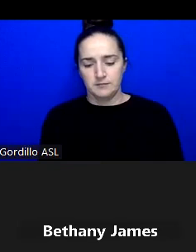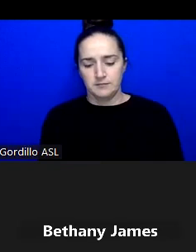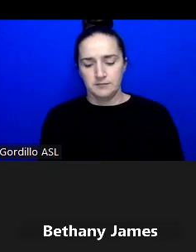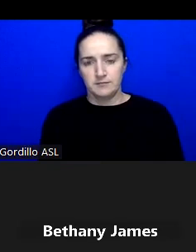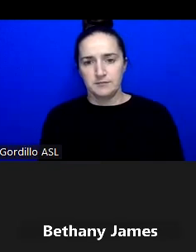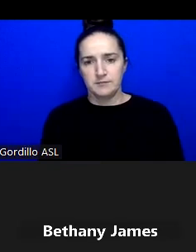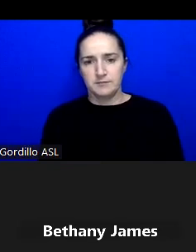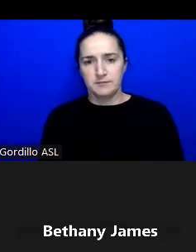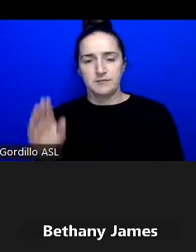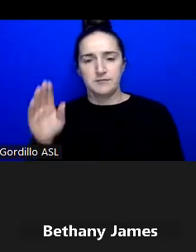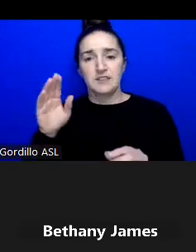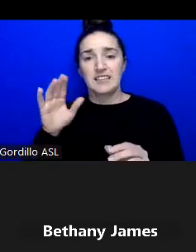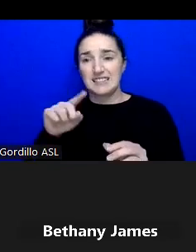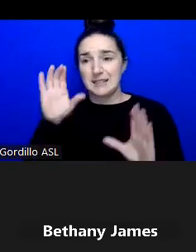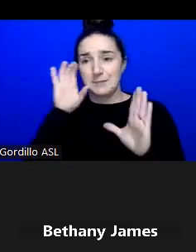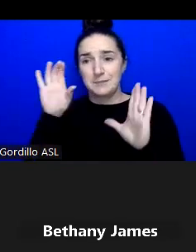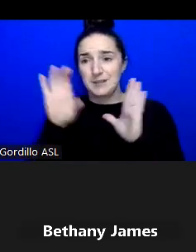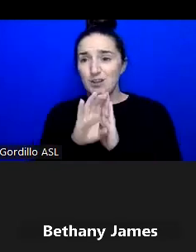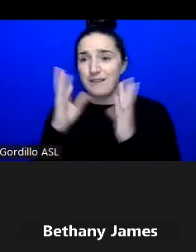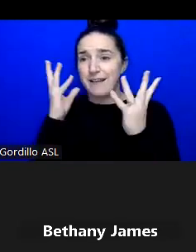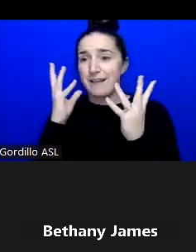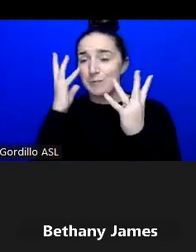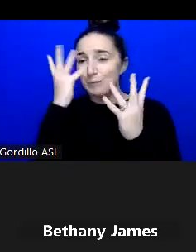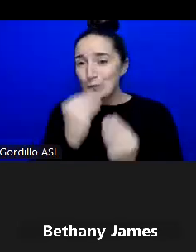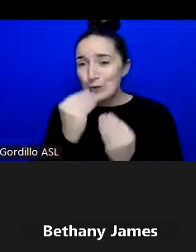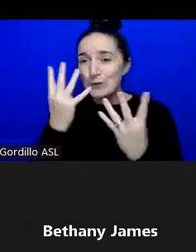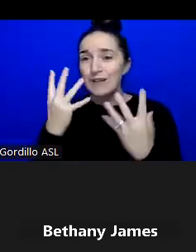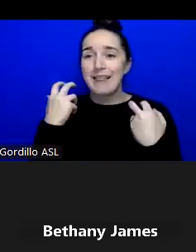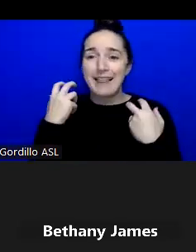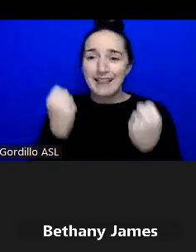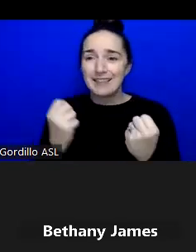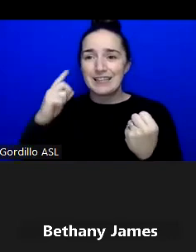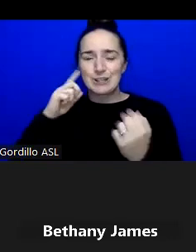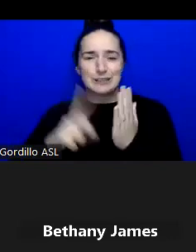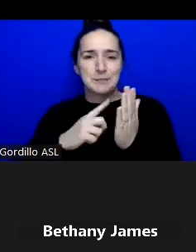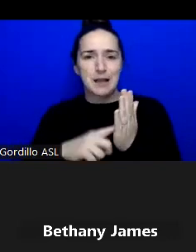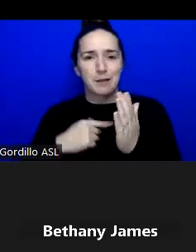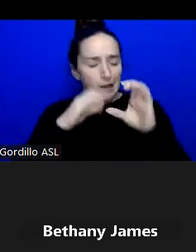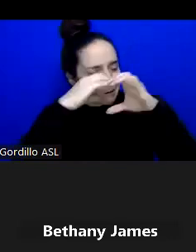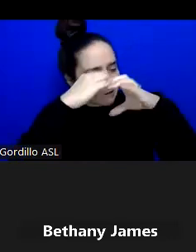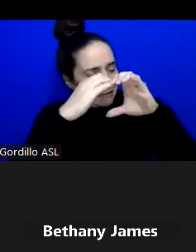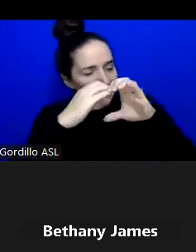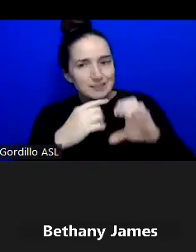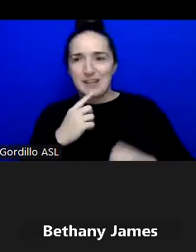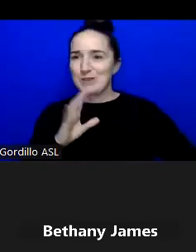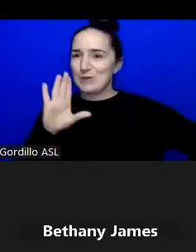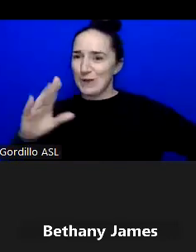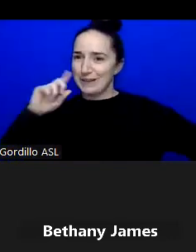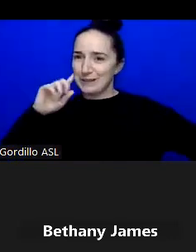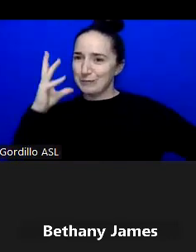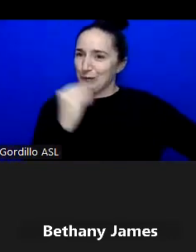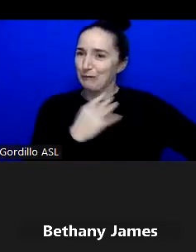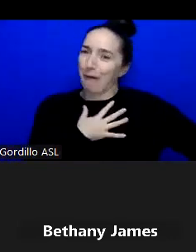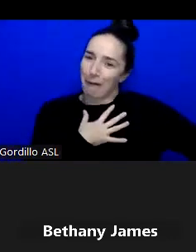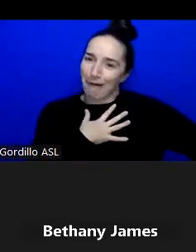beautiful, healthy looking ear. I frequently will look at people's ear and say, oh my gosh, your ear looks so beautiful. And they're like cracking up because nobody's ever given them that compliment